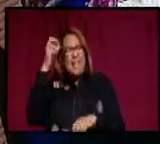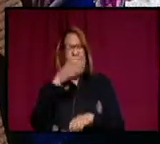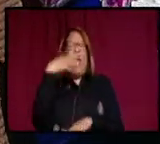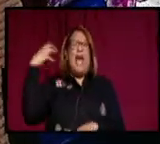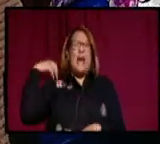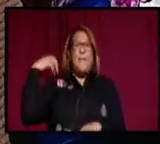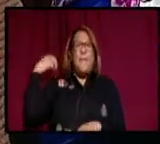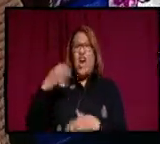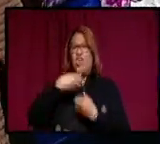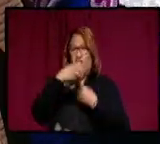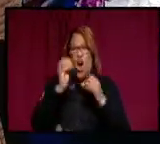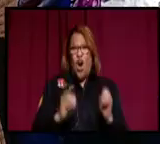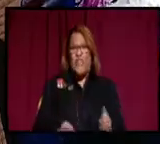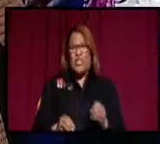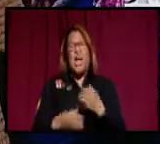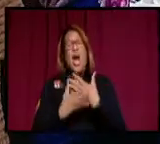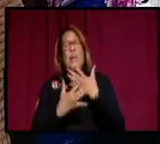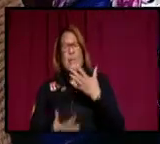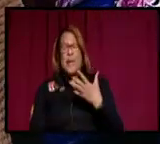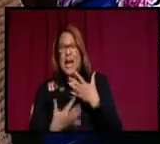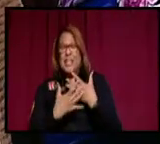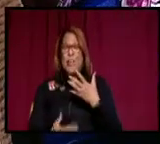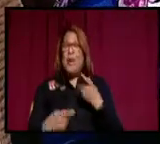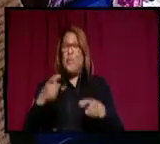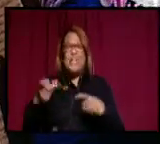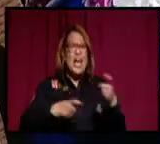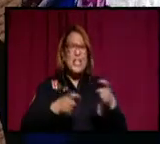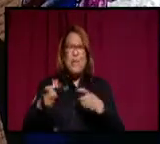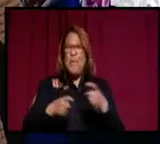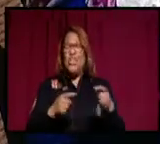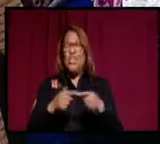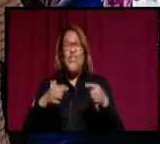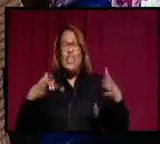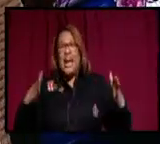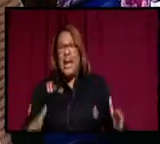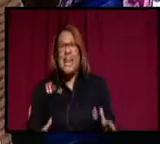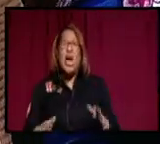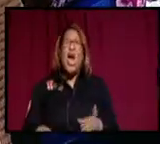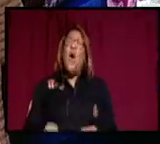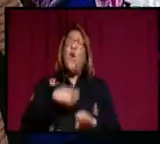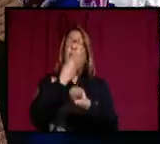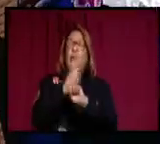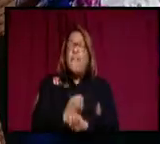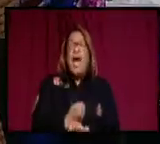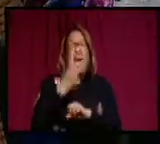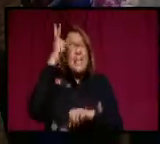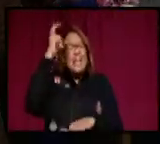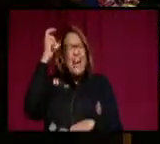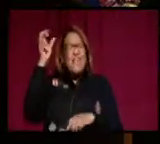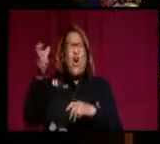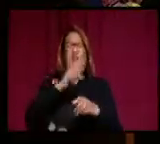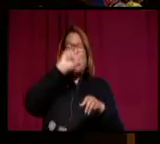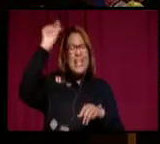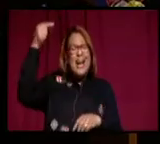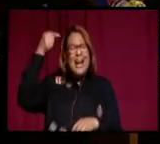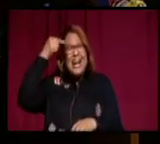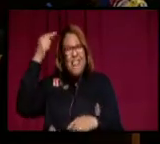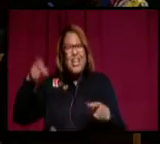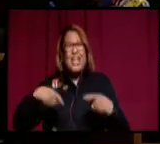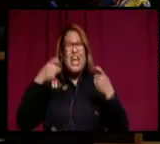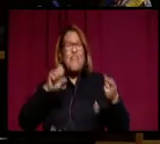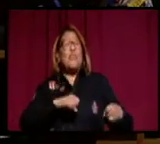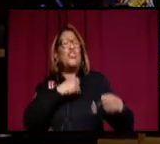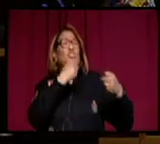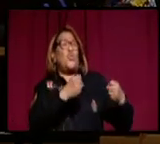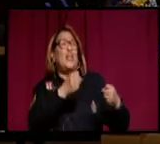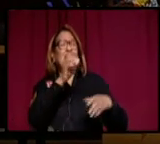The blood, the blood, the blood. We take dominion over the enemy. We bind the devil over the governor. God, give him strength on tonight in